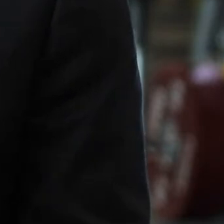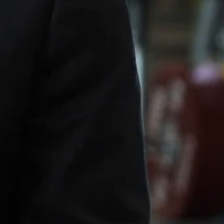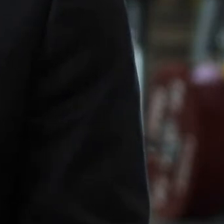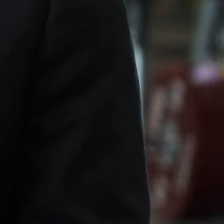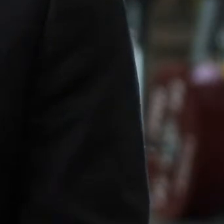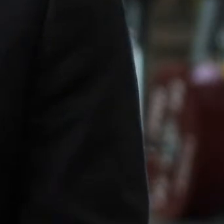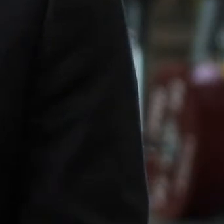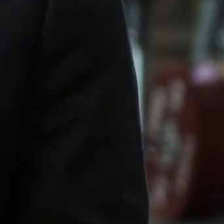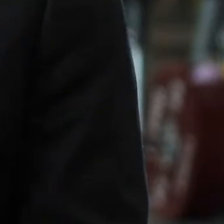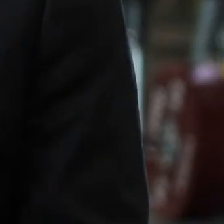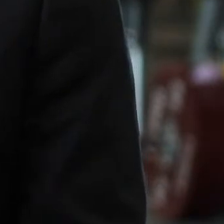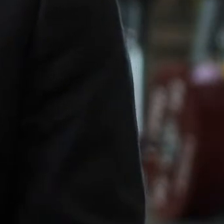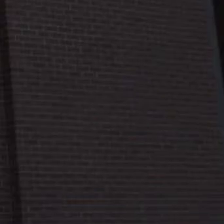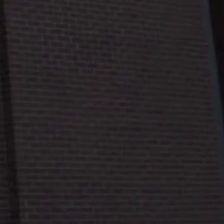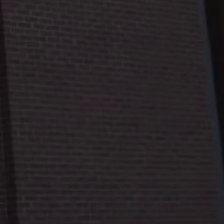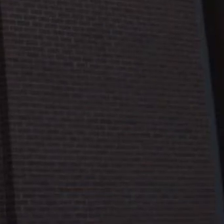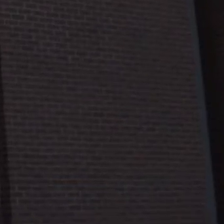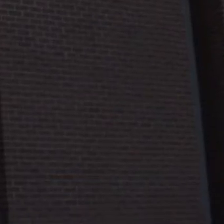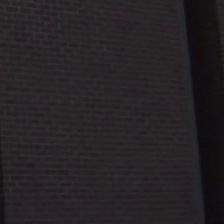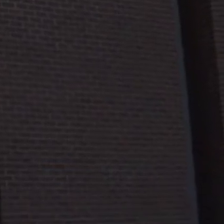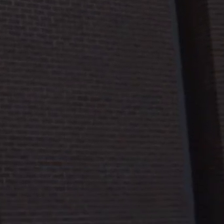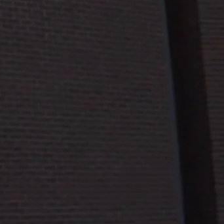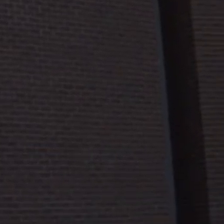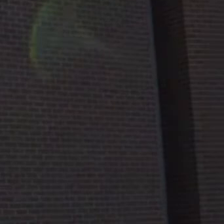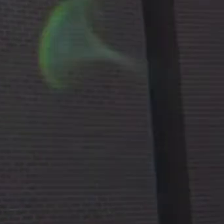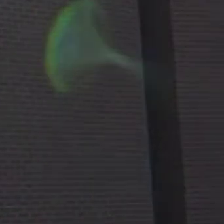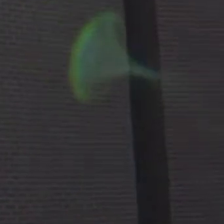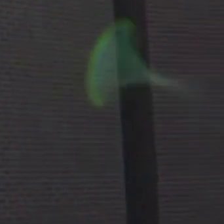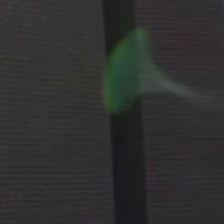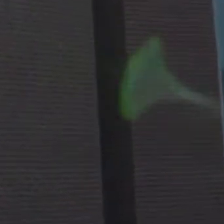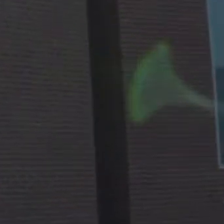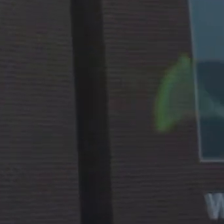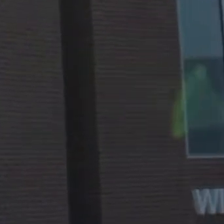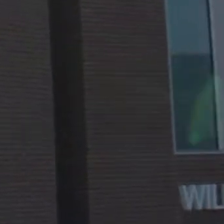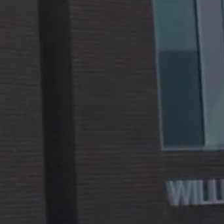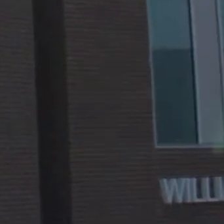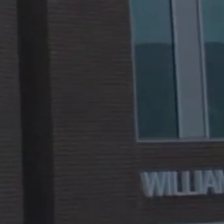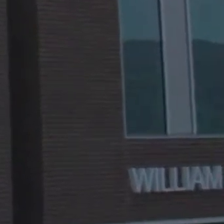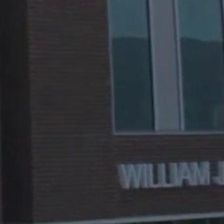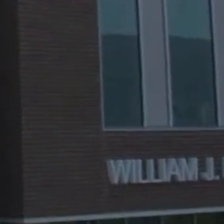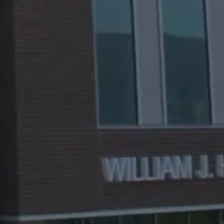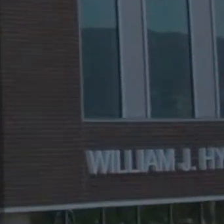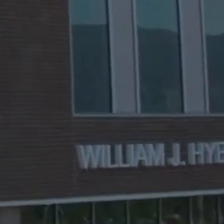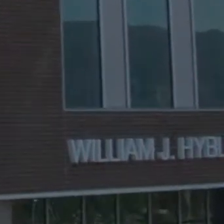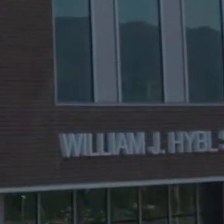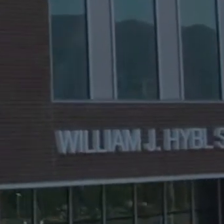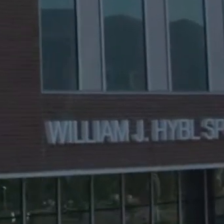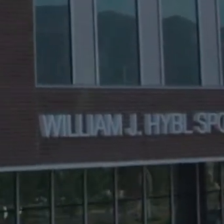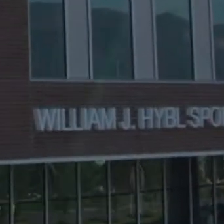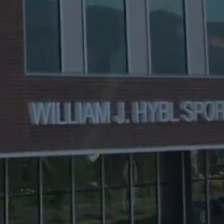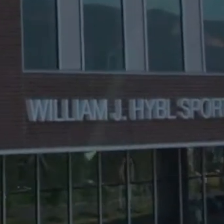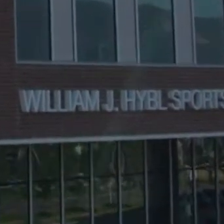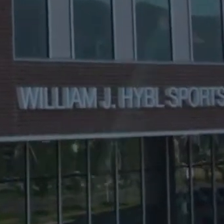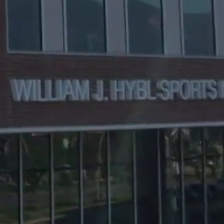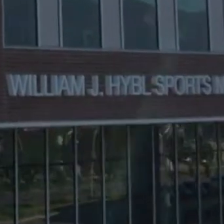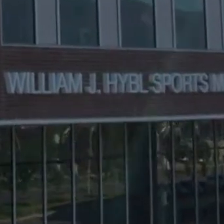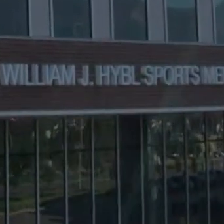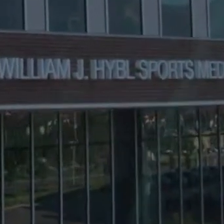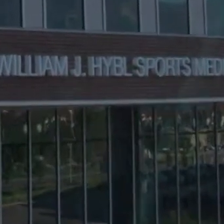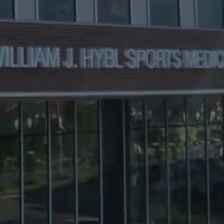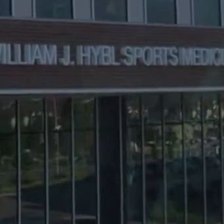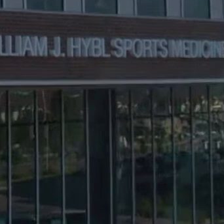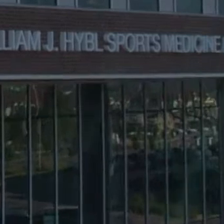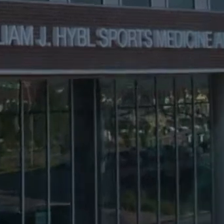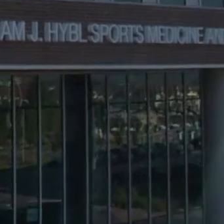healing, hope, wellness, that's right in line with our mission. In the end, I think that the University of Colorado, Colorado Springs, and